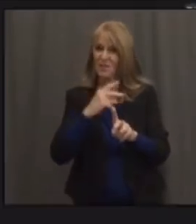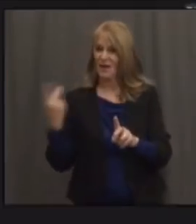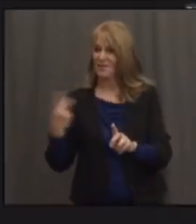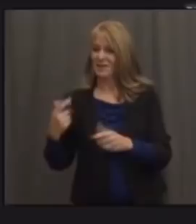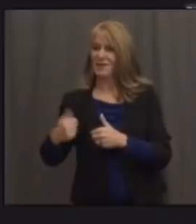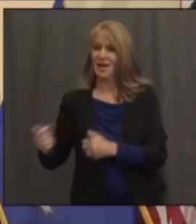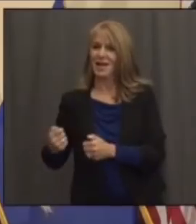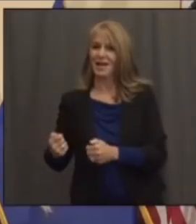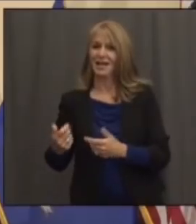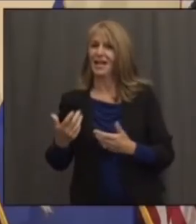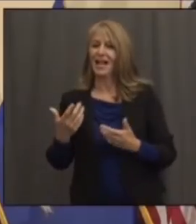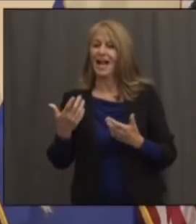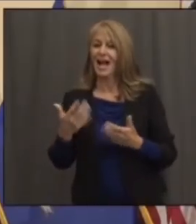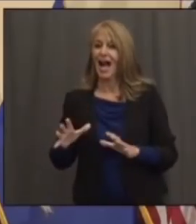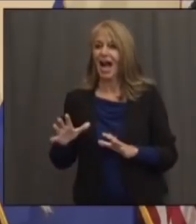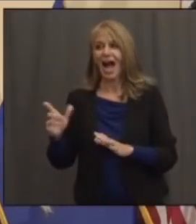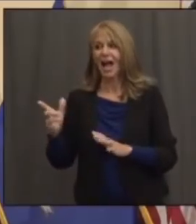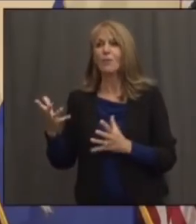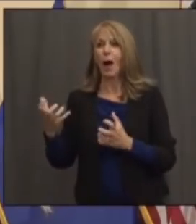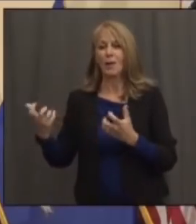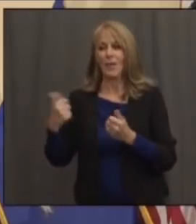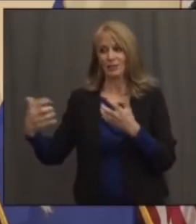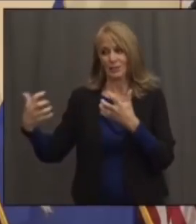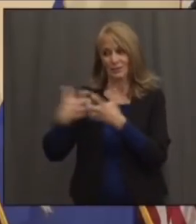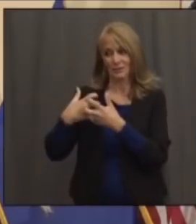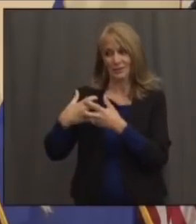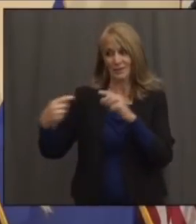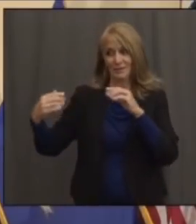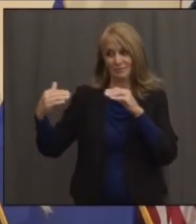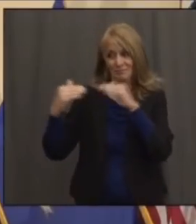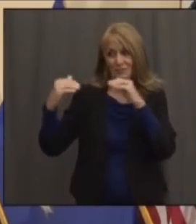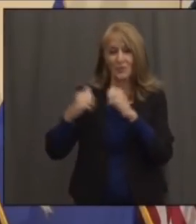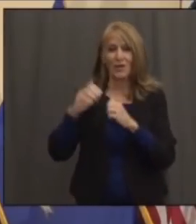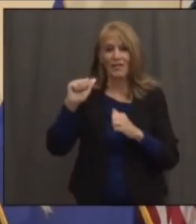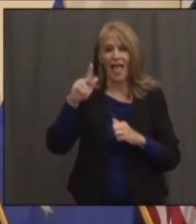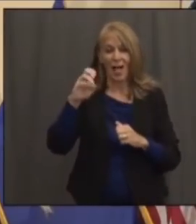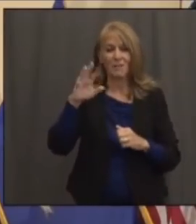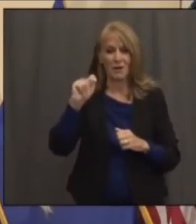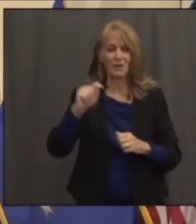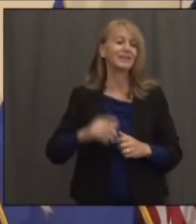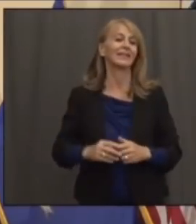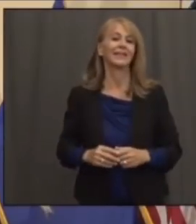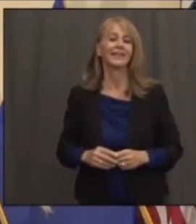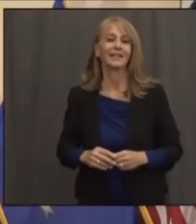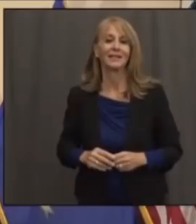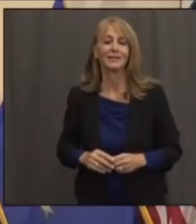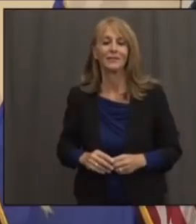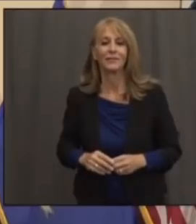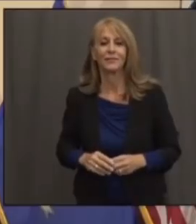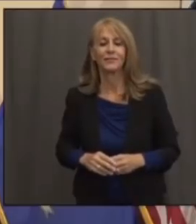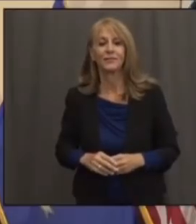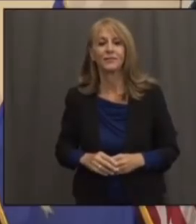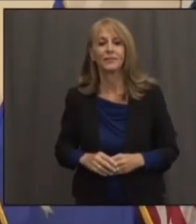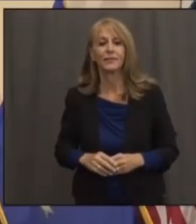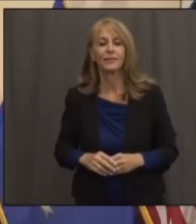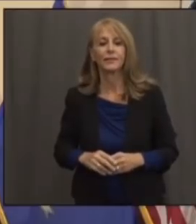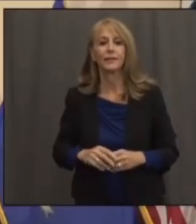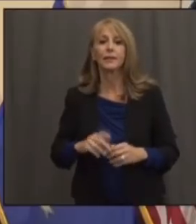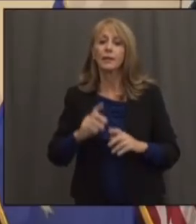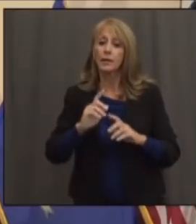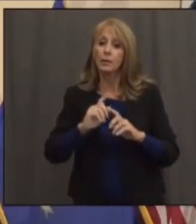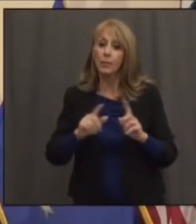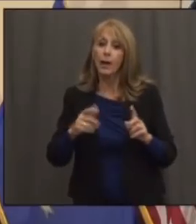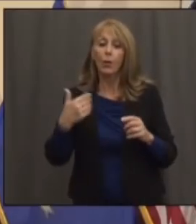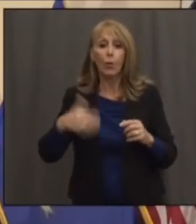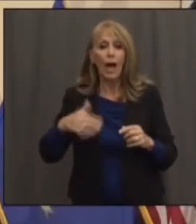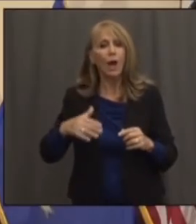I don't like to be out of sync with Albert at all. Maybe you should have a show. But just the speed with which these vaccines got